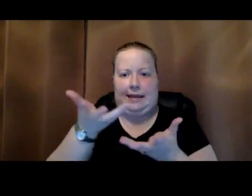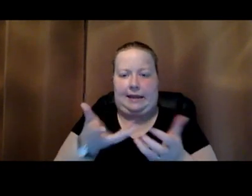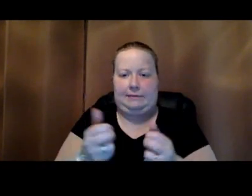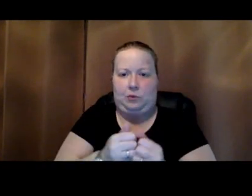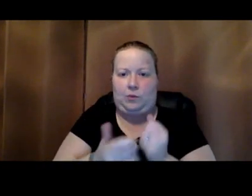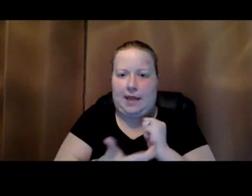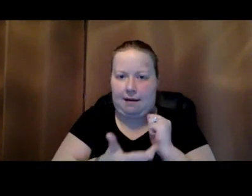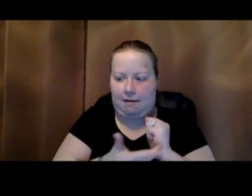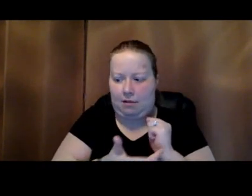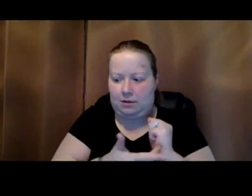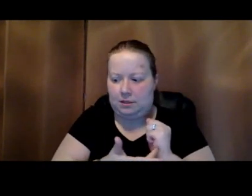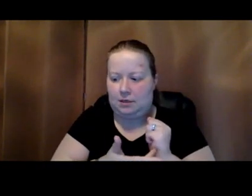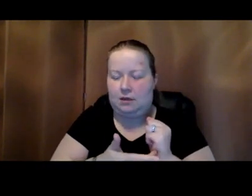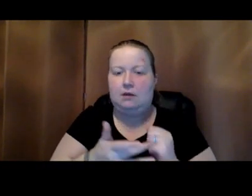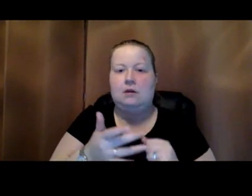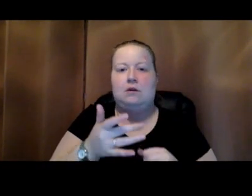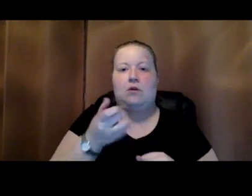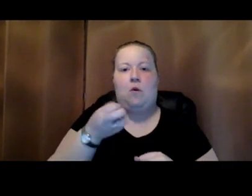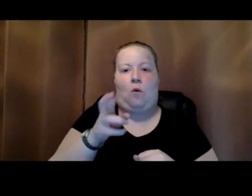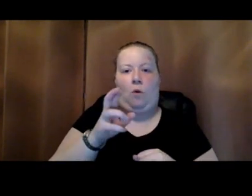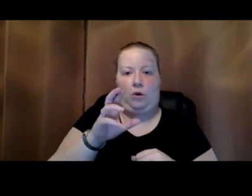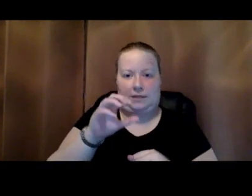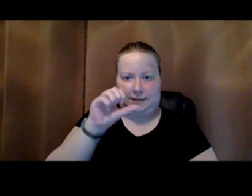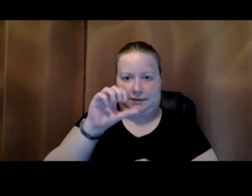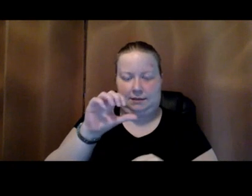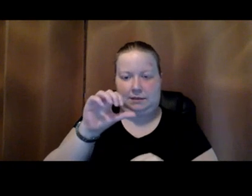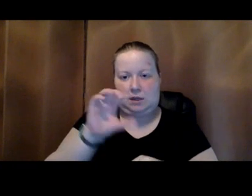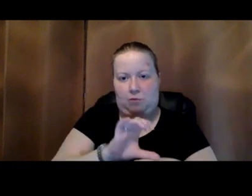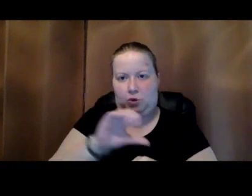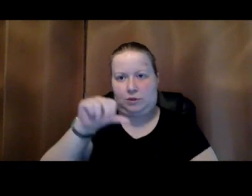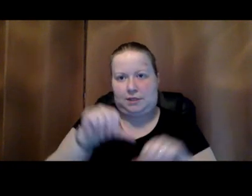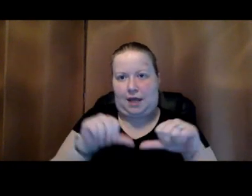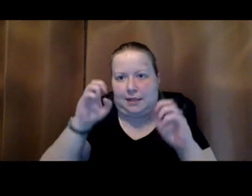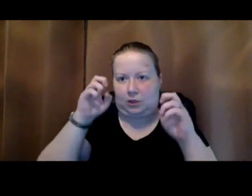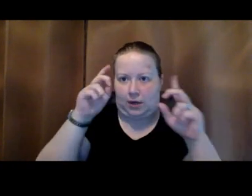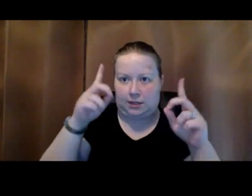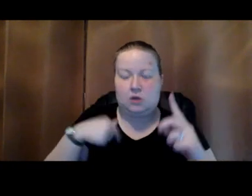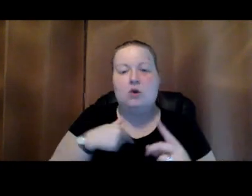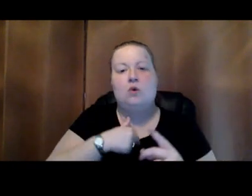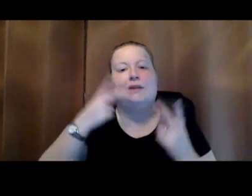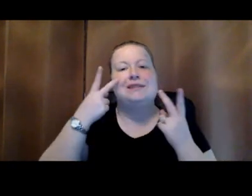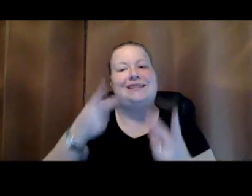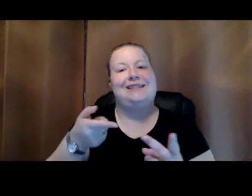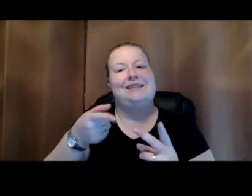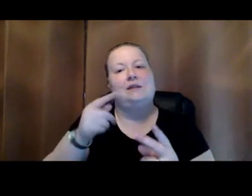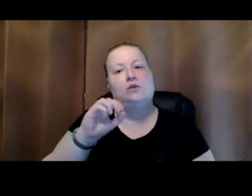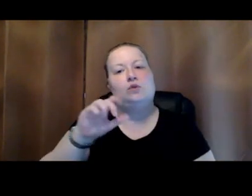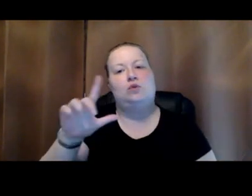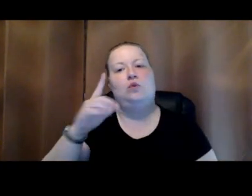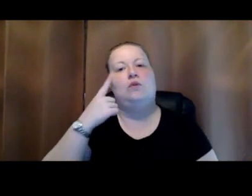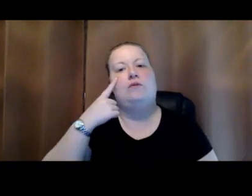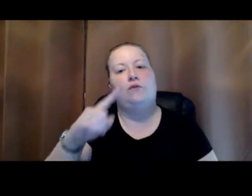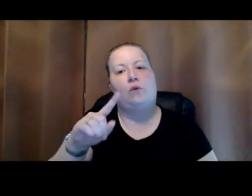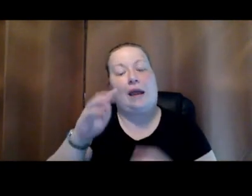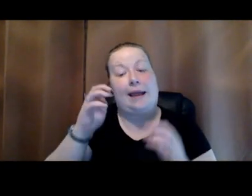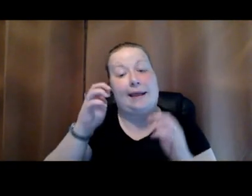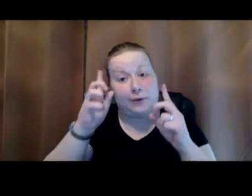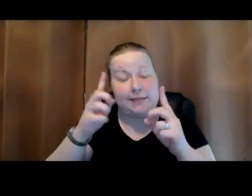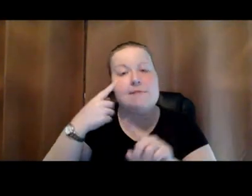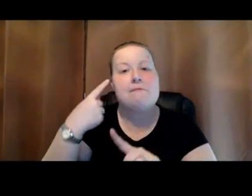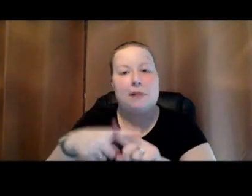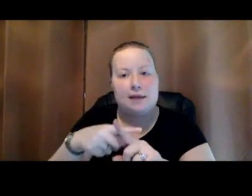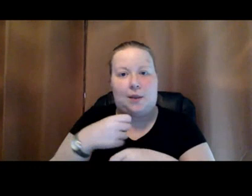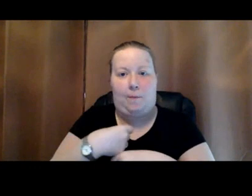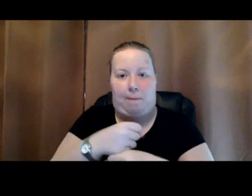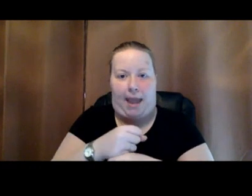engagement around computer science education. We see physical computing not just as a tool for education, but a tool for makers and